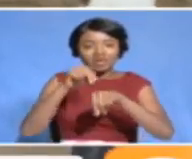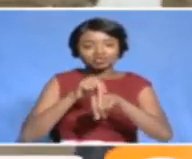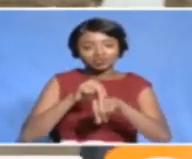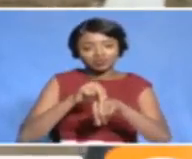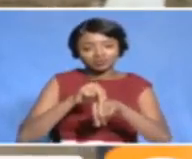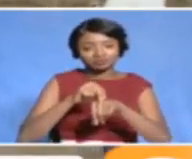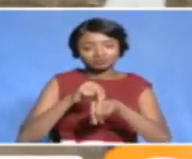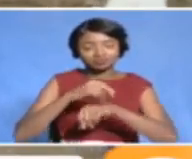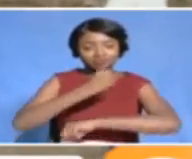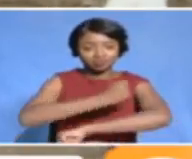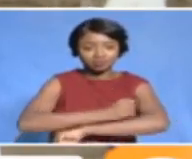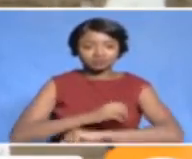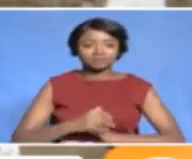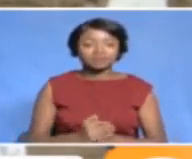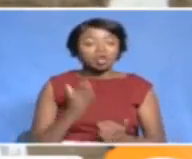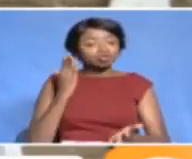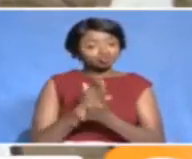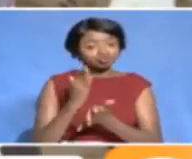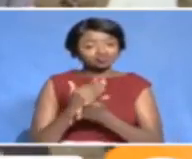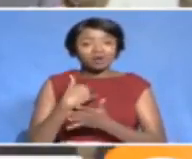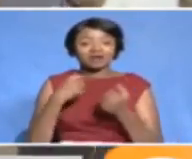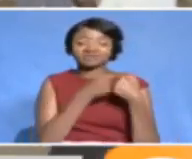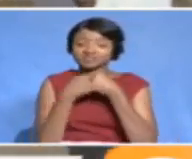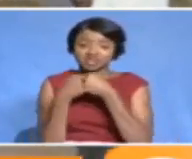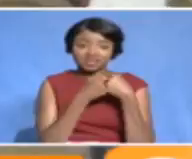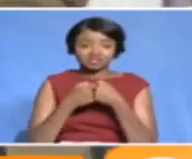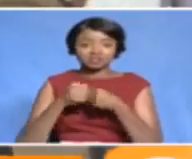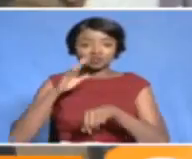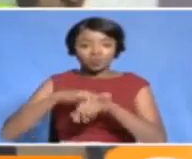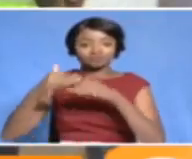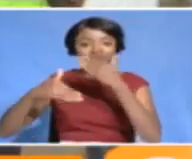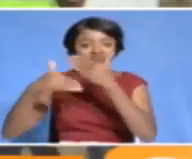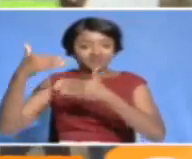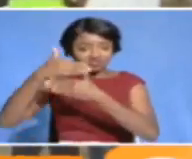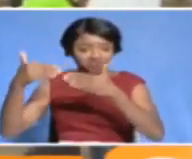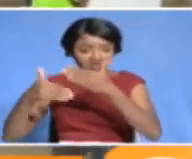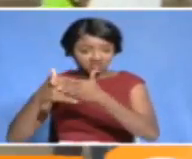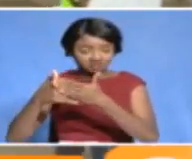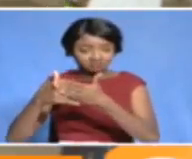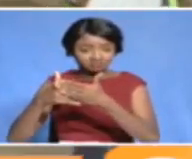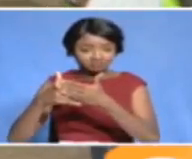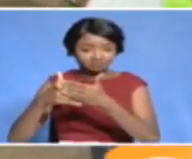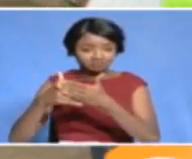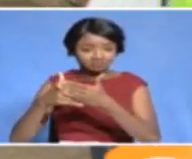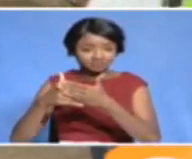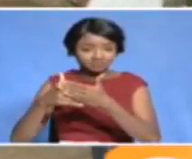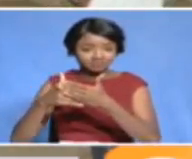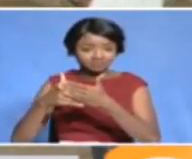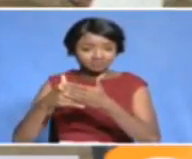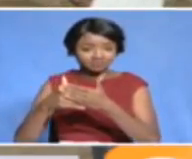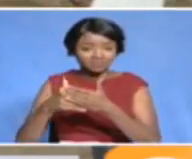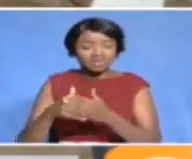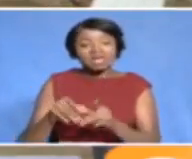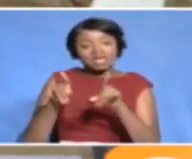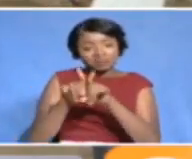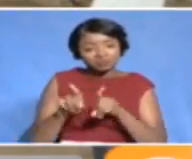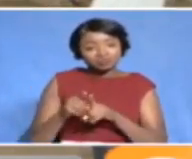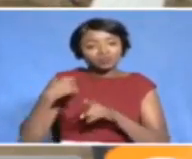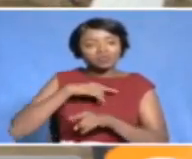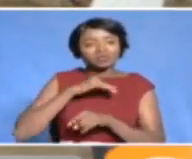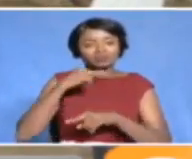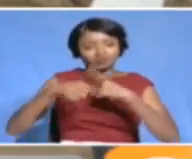challenges of infrastructure development in the newly promoted schools, and this we still continue to